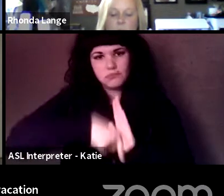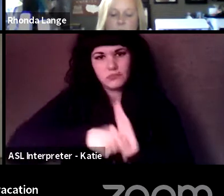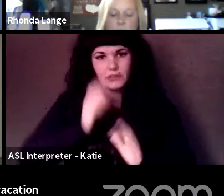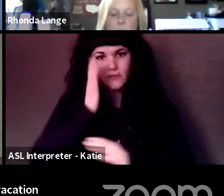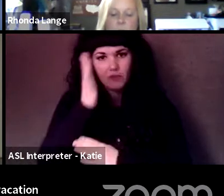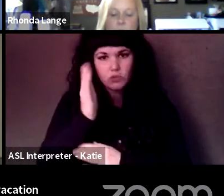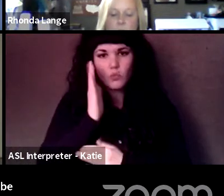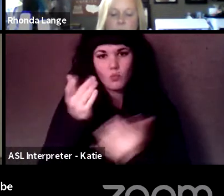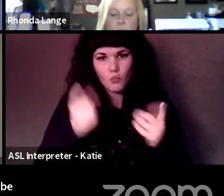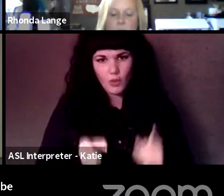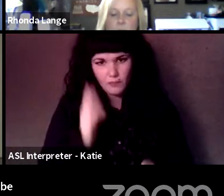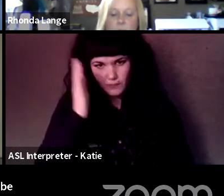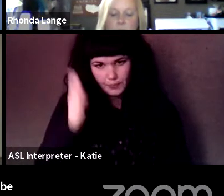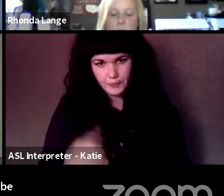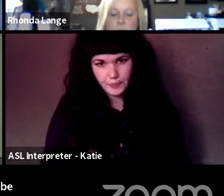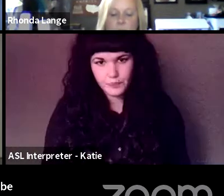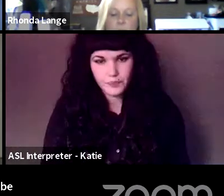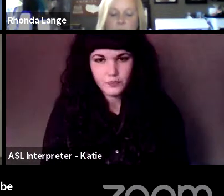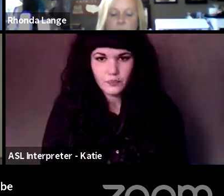future.